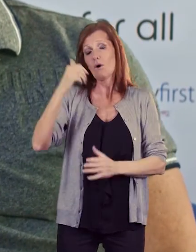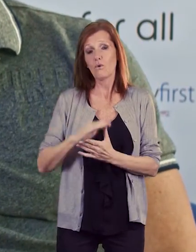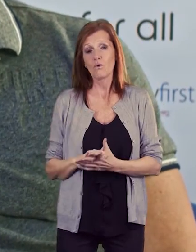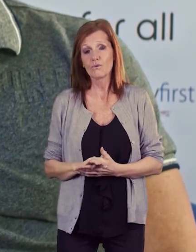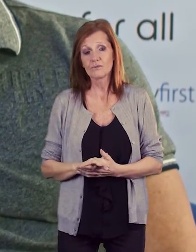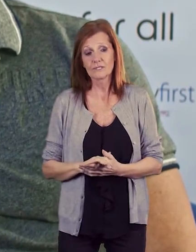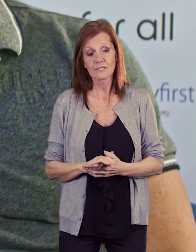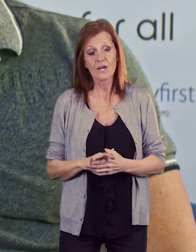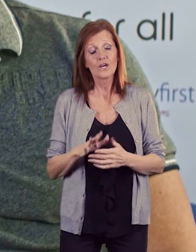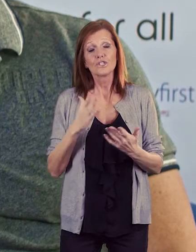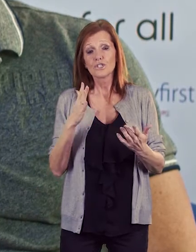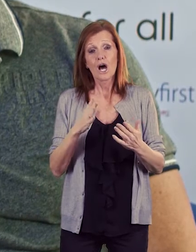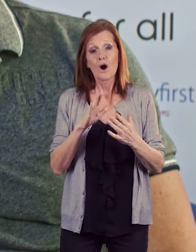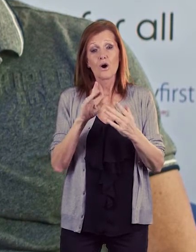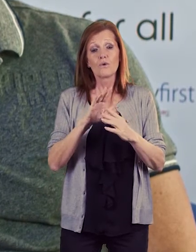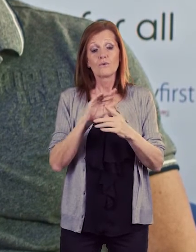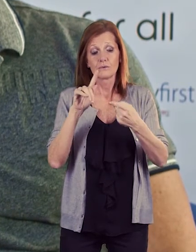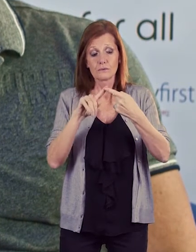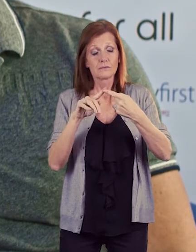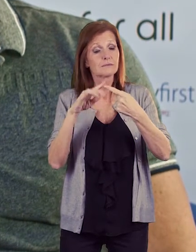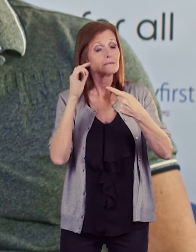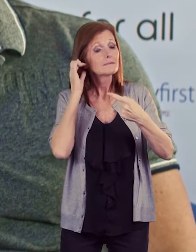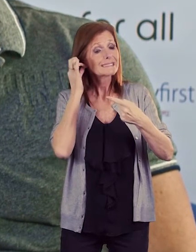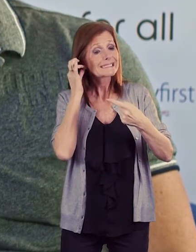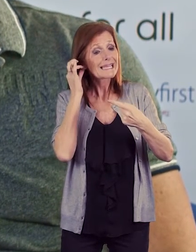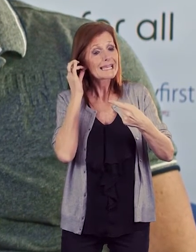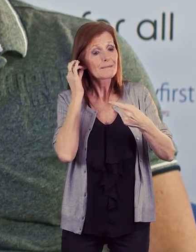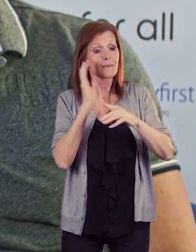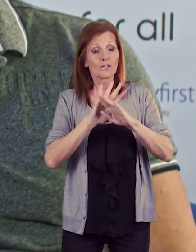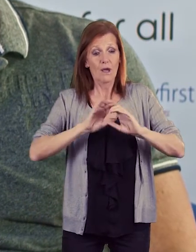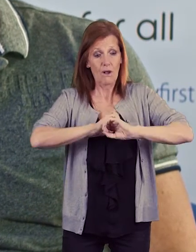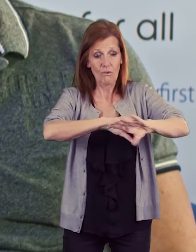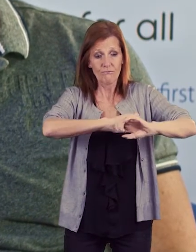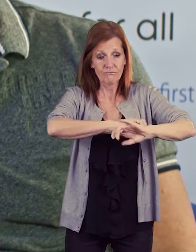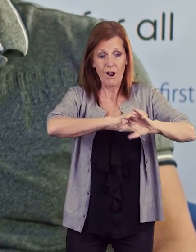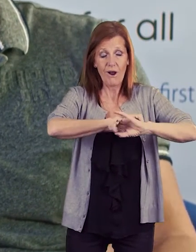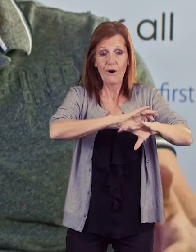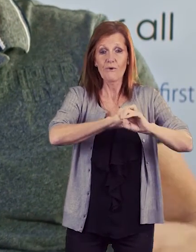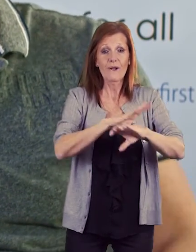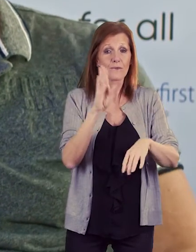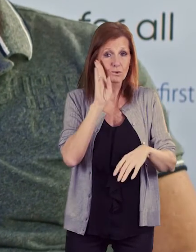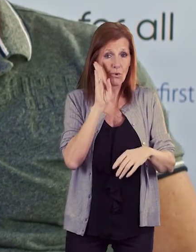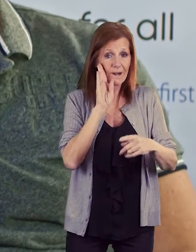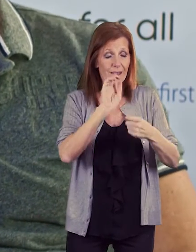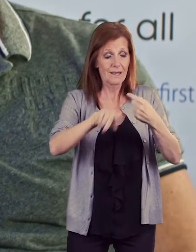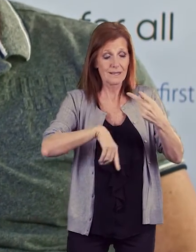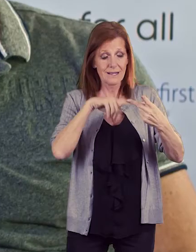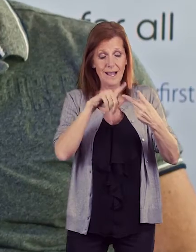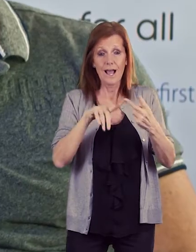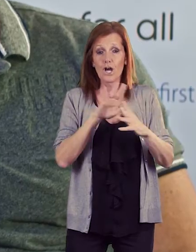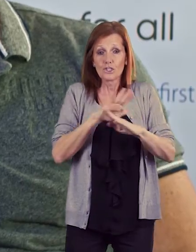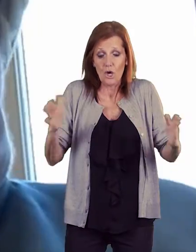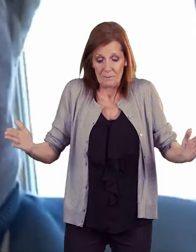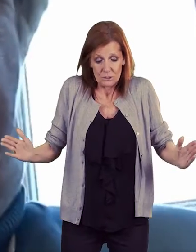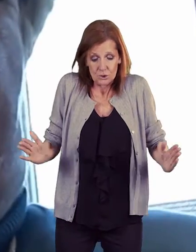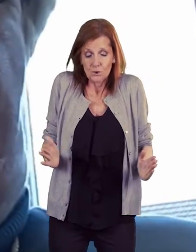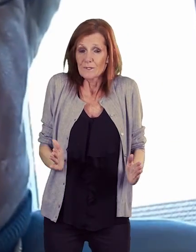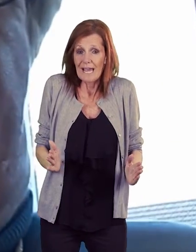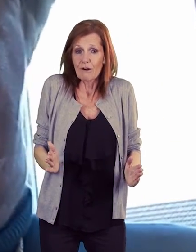don't blame you. So your top tips would be: don't use the disabled toilet as a storage, and make sure that there's room for a wheelchair to get about. You know, don't block it